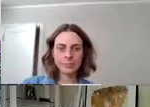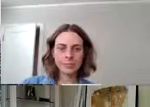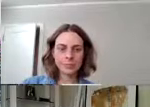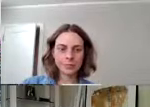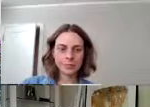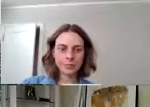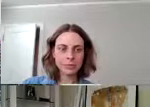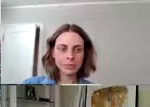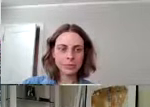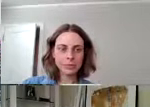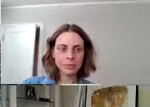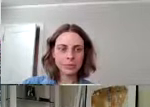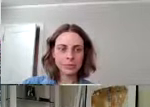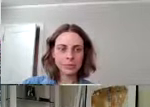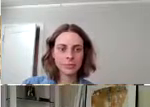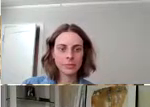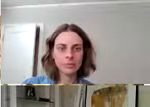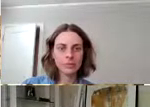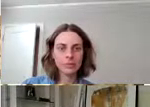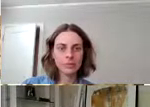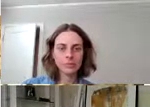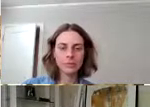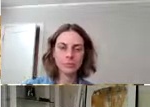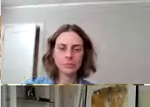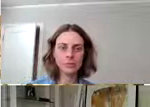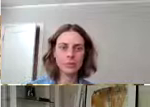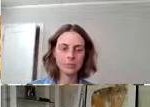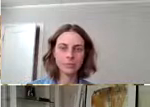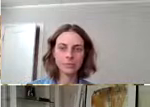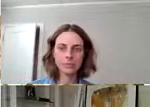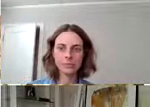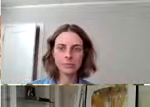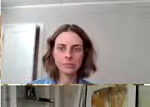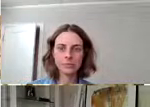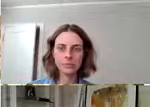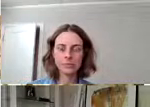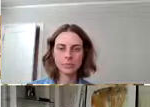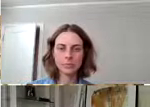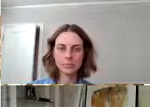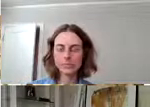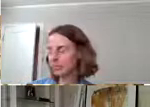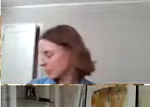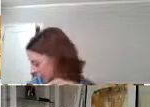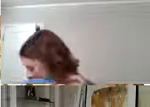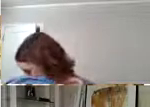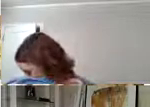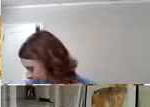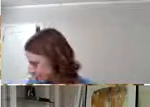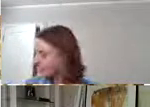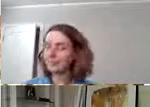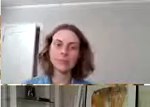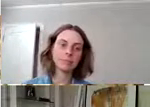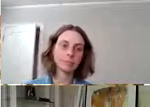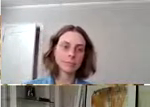matches are actually often open to the public. But of course, one of the joys of traveling to this part of Florida is the chance